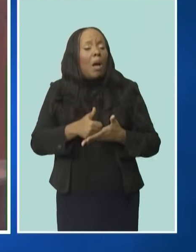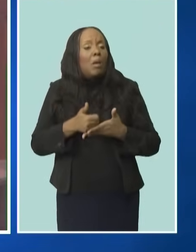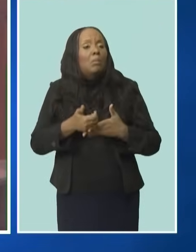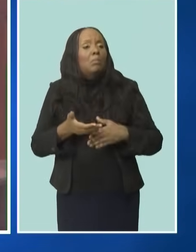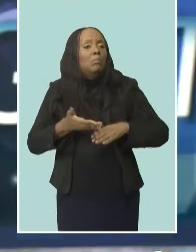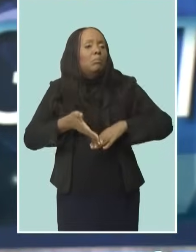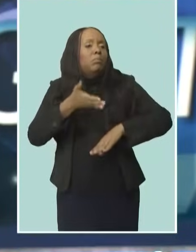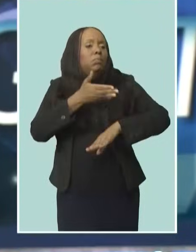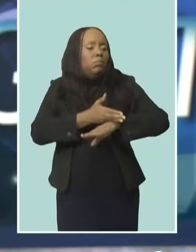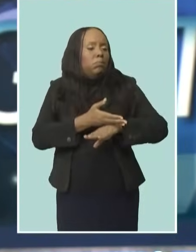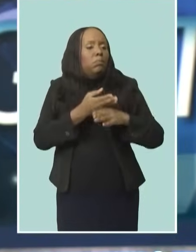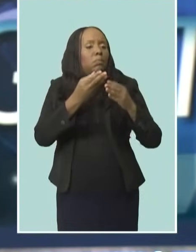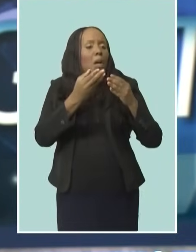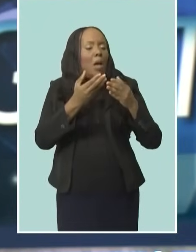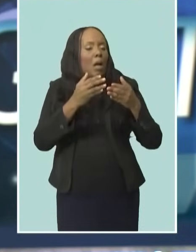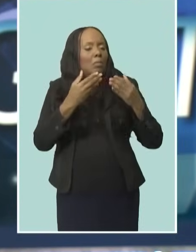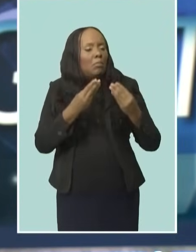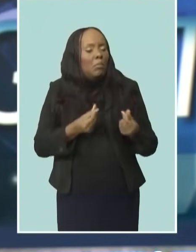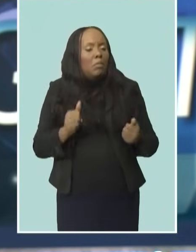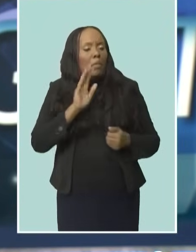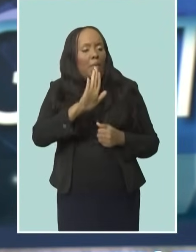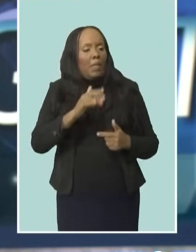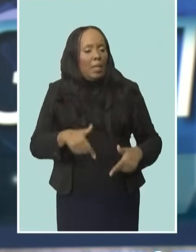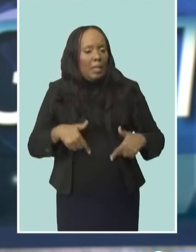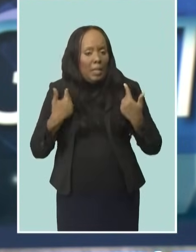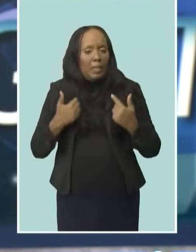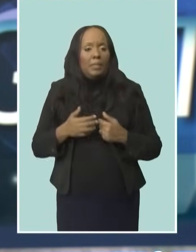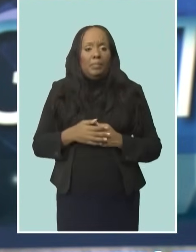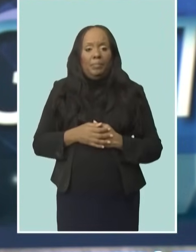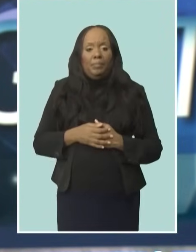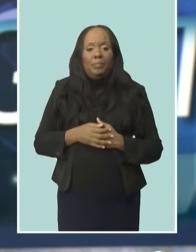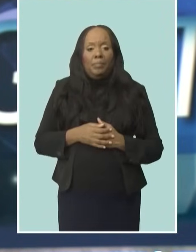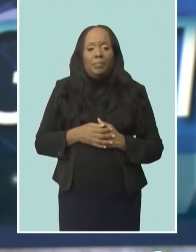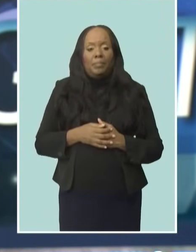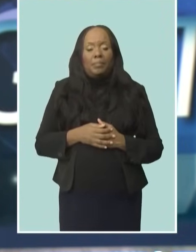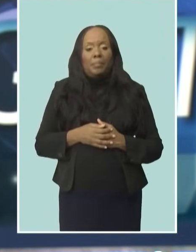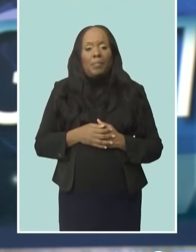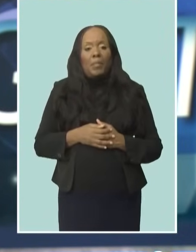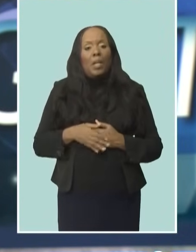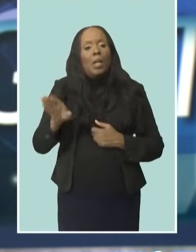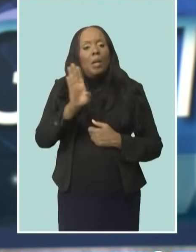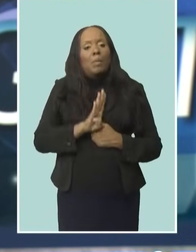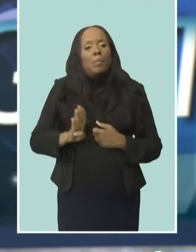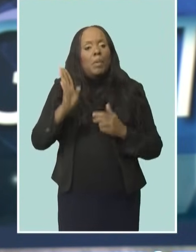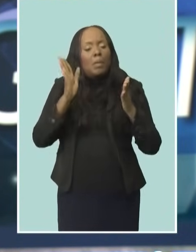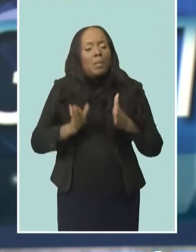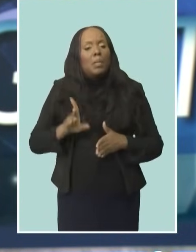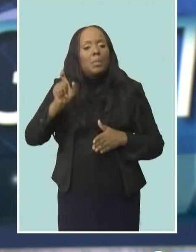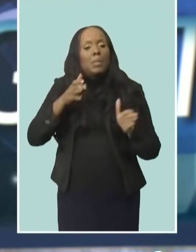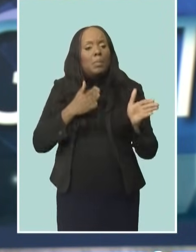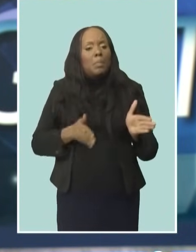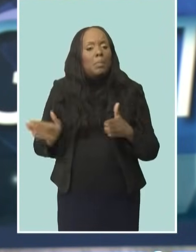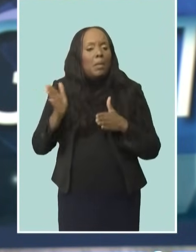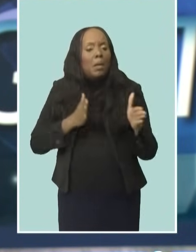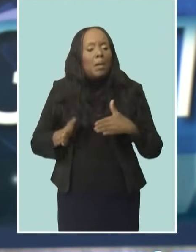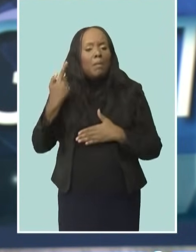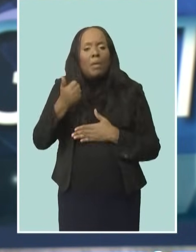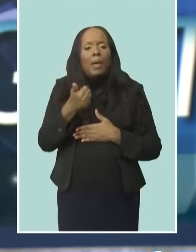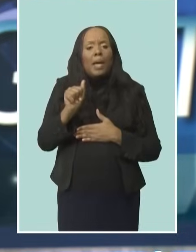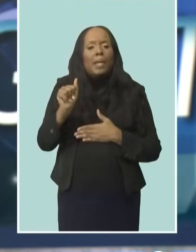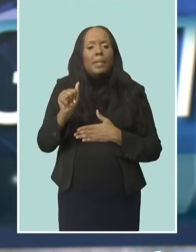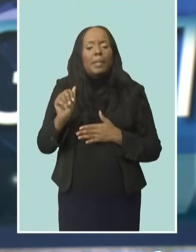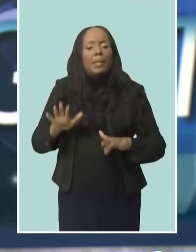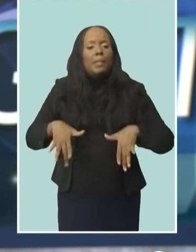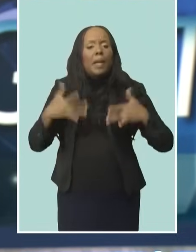principle. Barbadians must plan for events that may arise. That's according to Minister in the Ministry of Finance and Economic